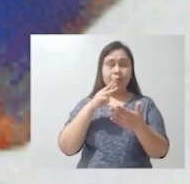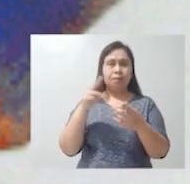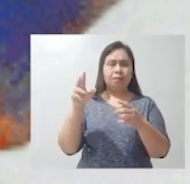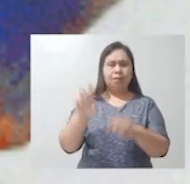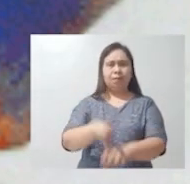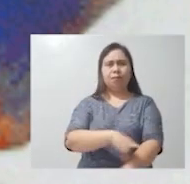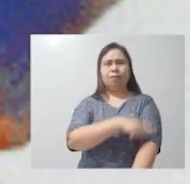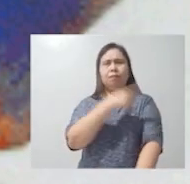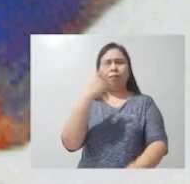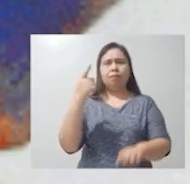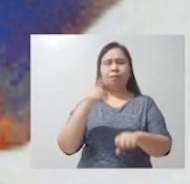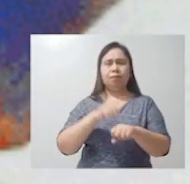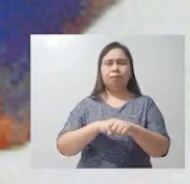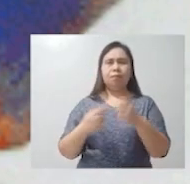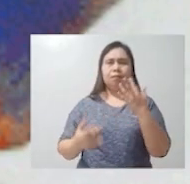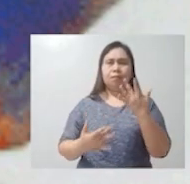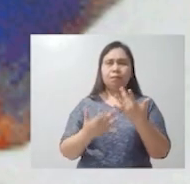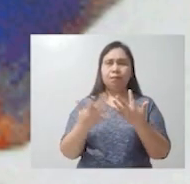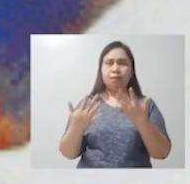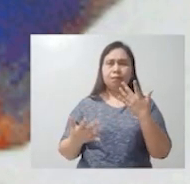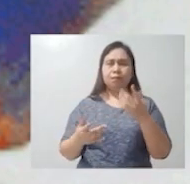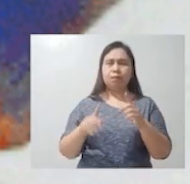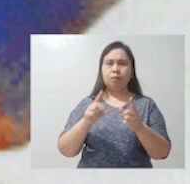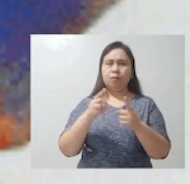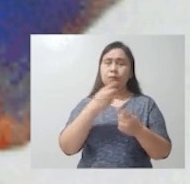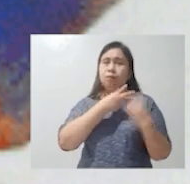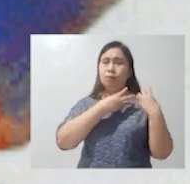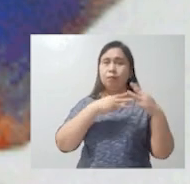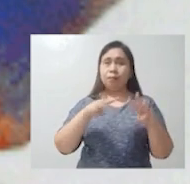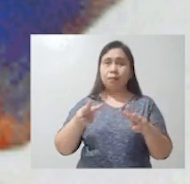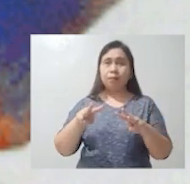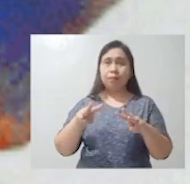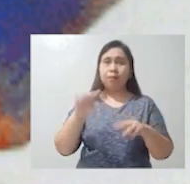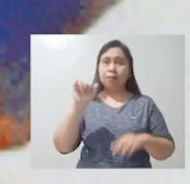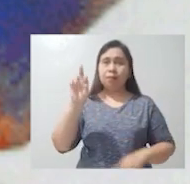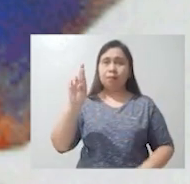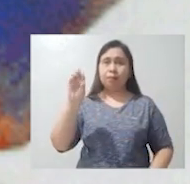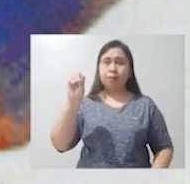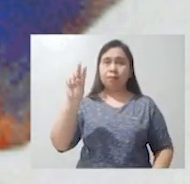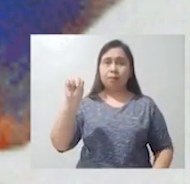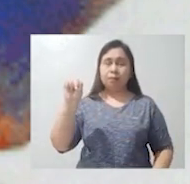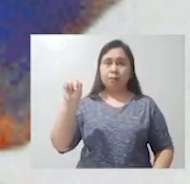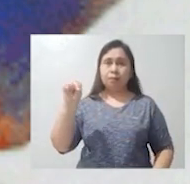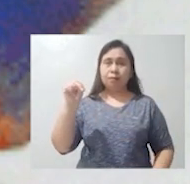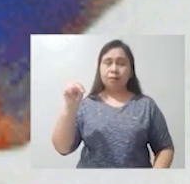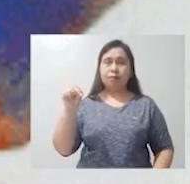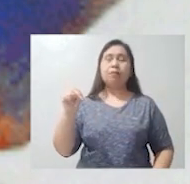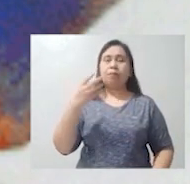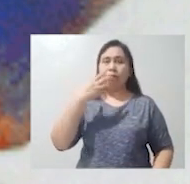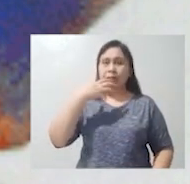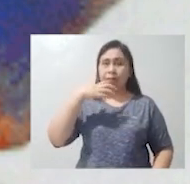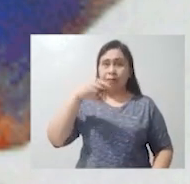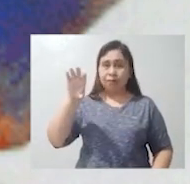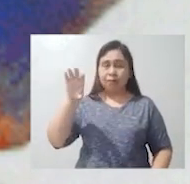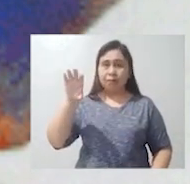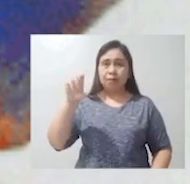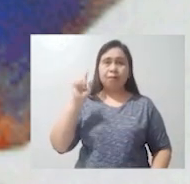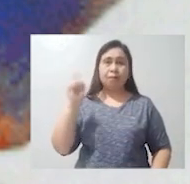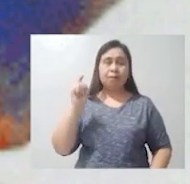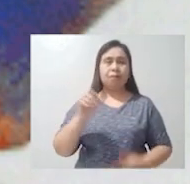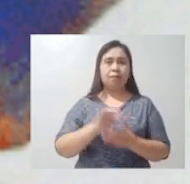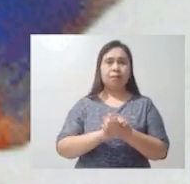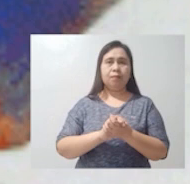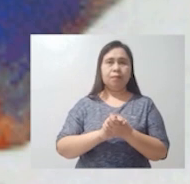while metals like iron and copper heat up quickly. Furthermore, when you dine and wait for a short